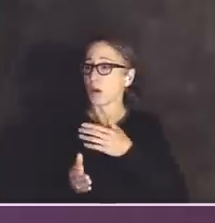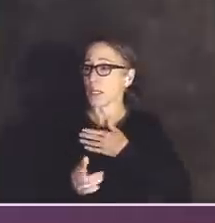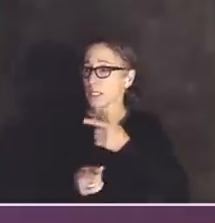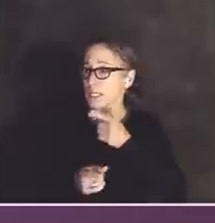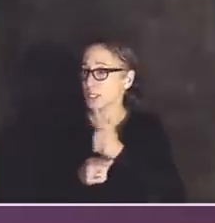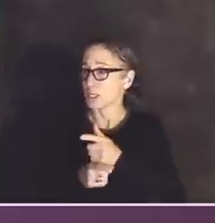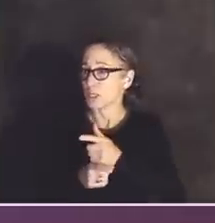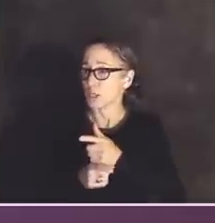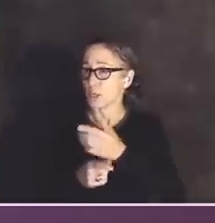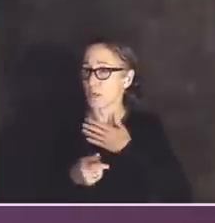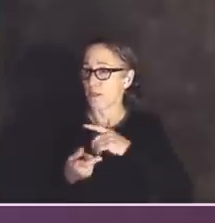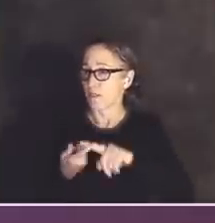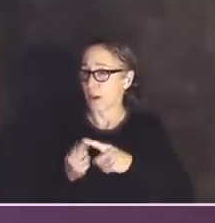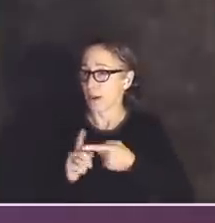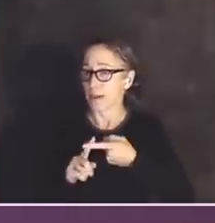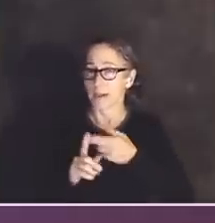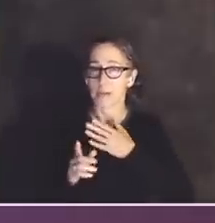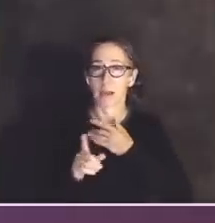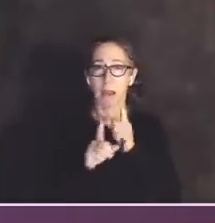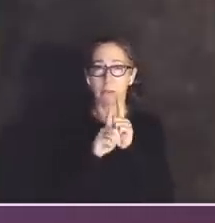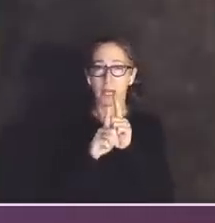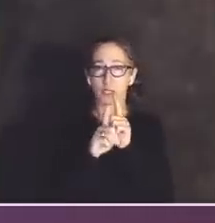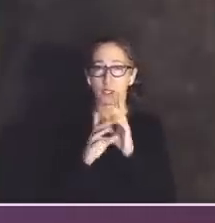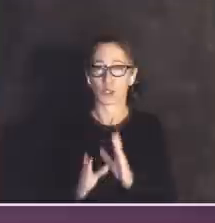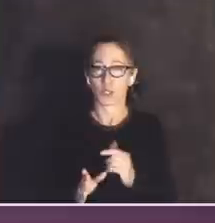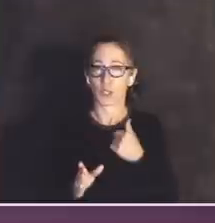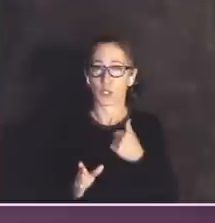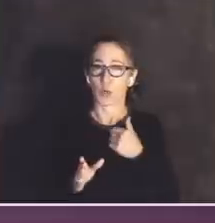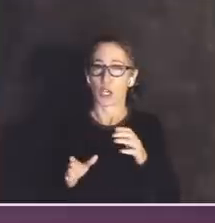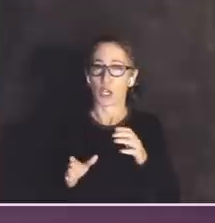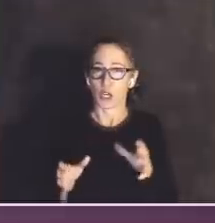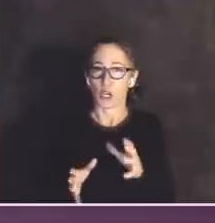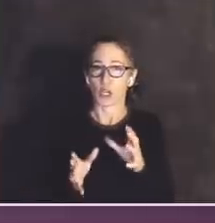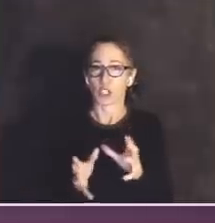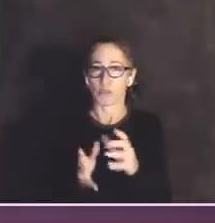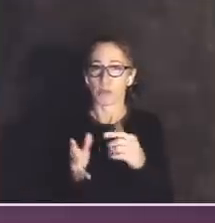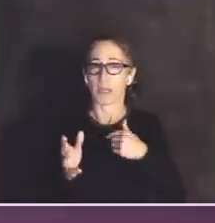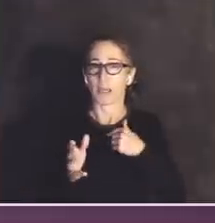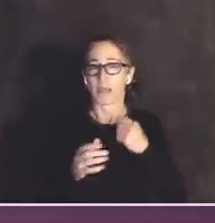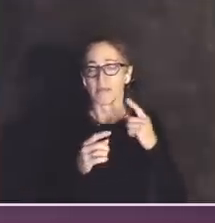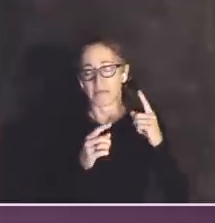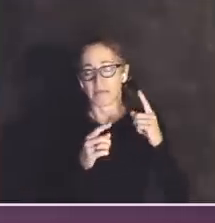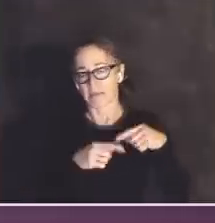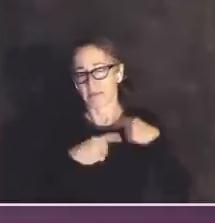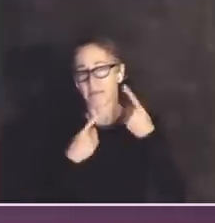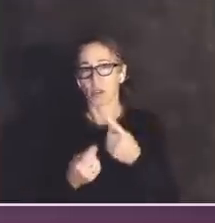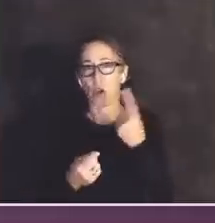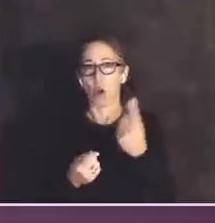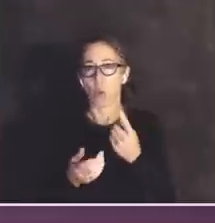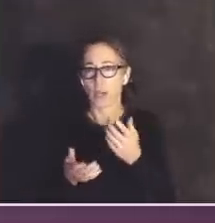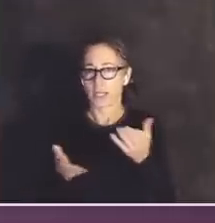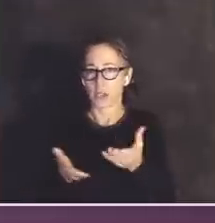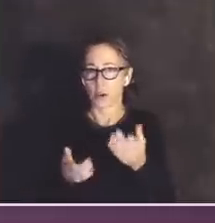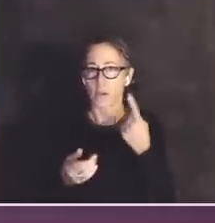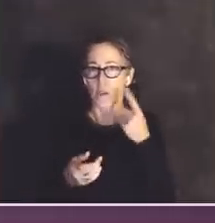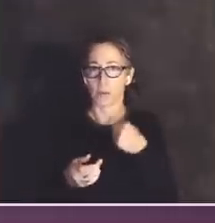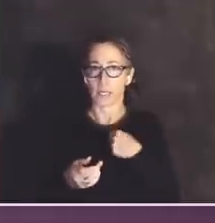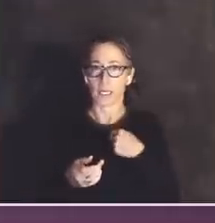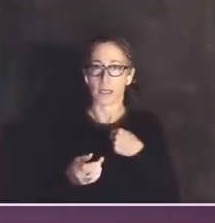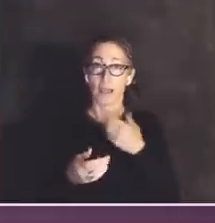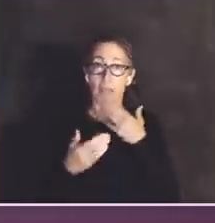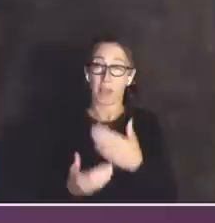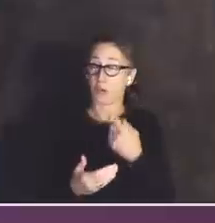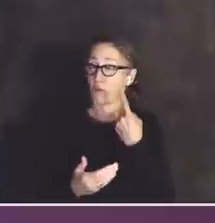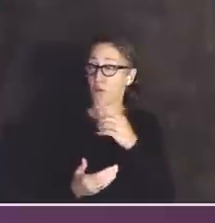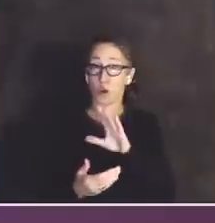a mentor. You encourage me every step of the way, and you are always there for me. Thank you, North Carolina, for the leaders that